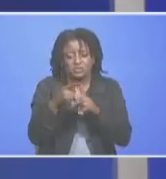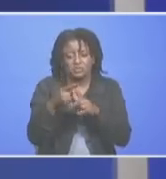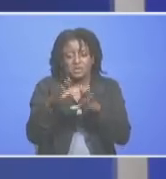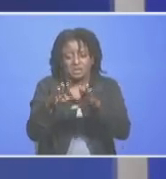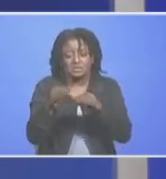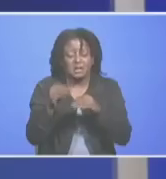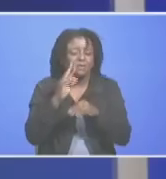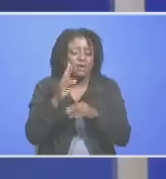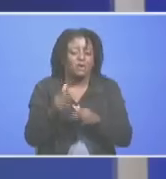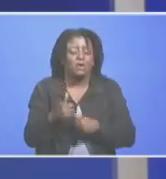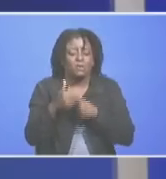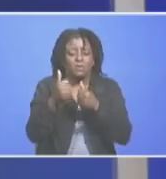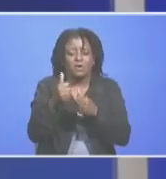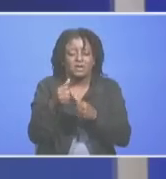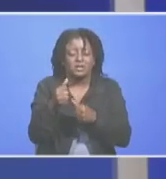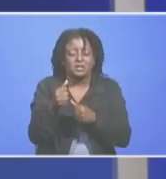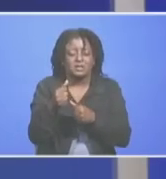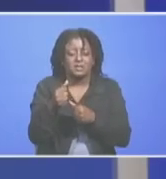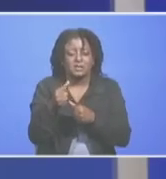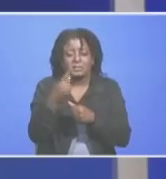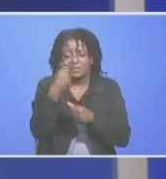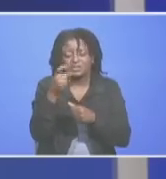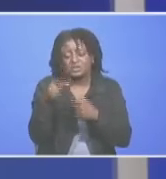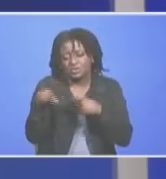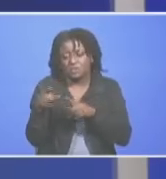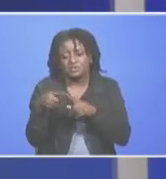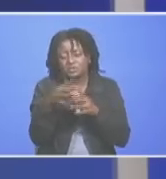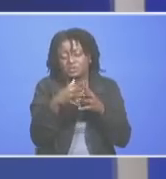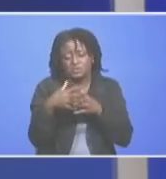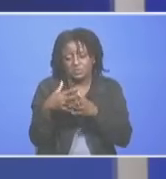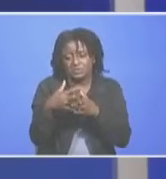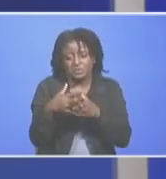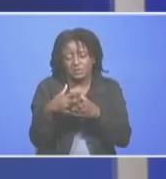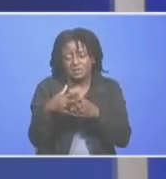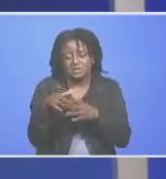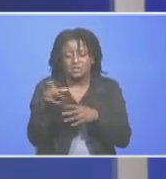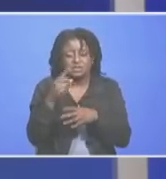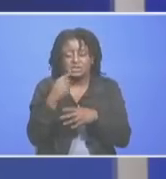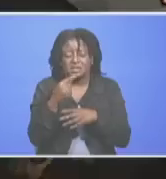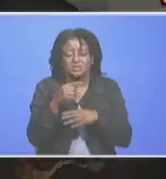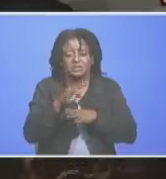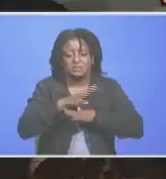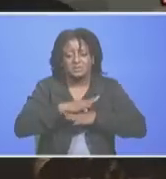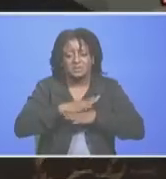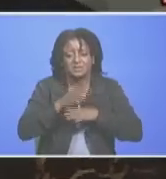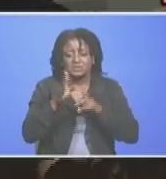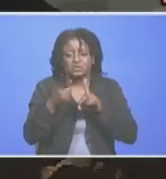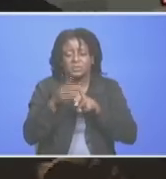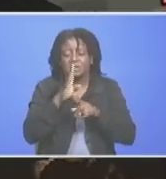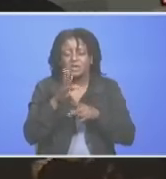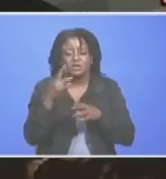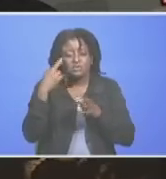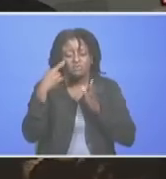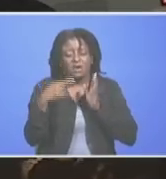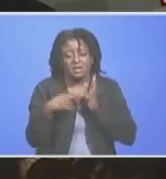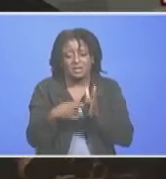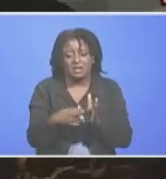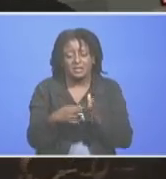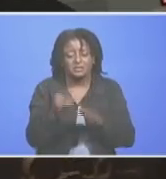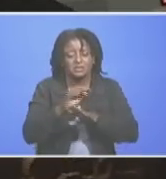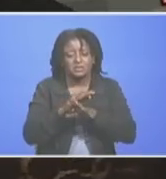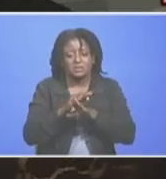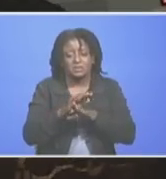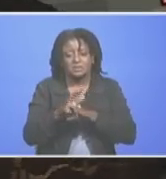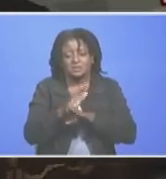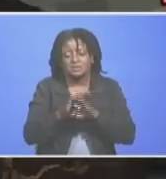States, she said she is pleased to be recognized in this way. Don't come here for sunshine and seal it on. They